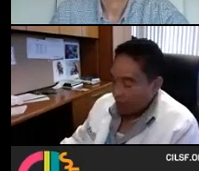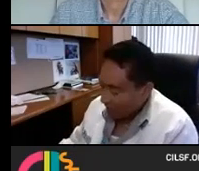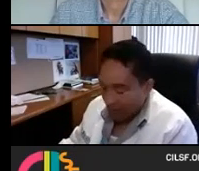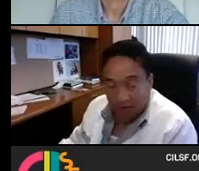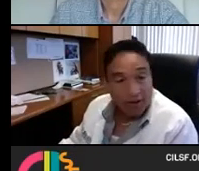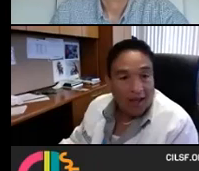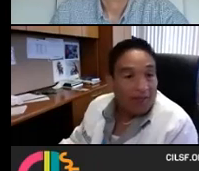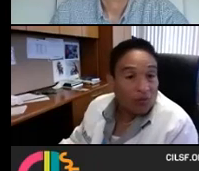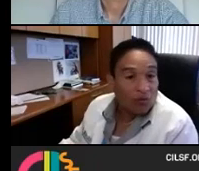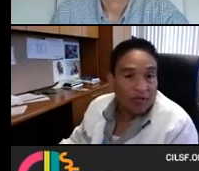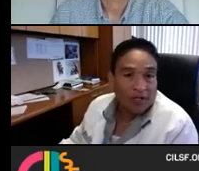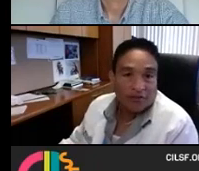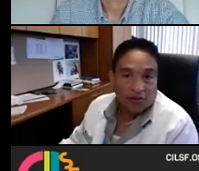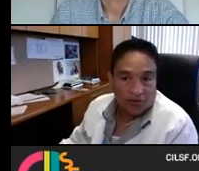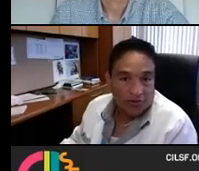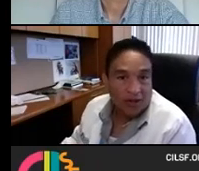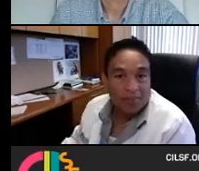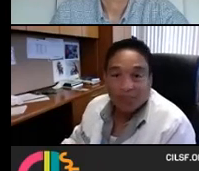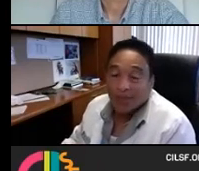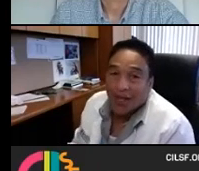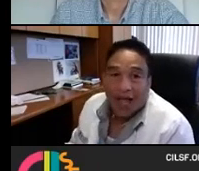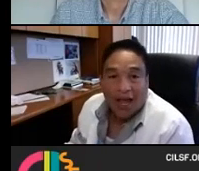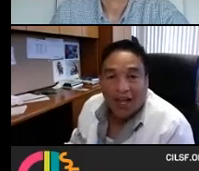that we see that. And that's what really concerns us.